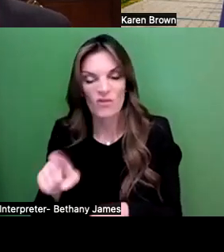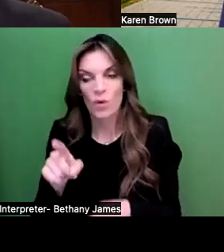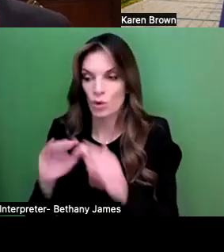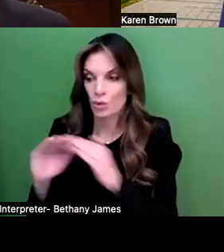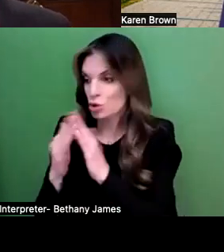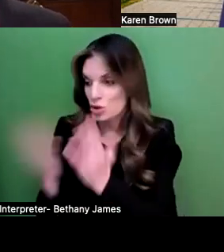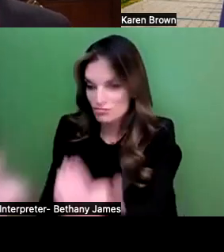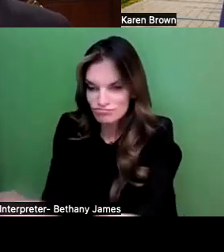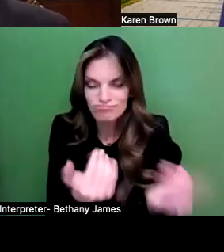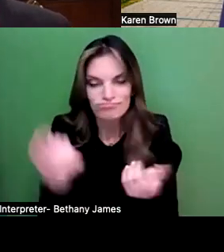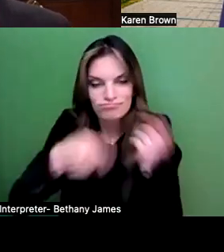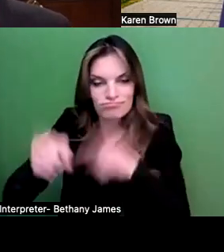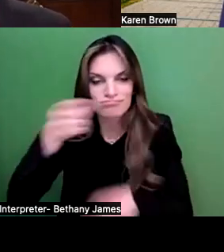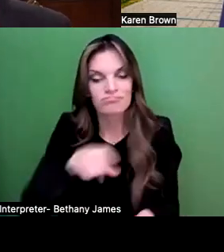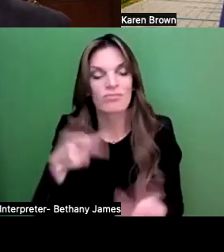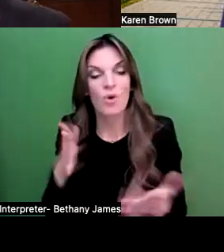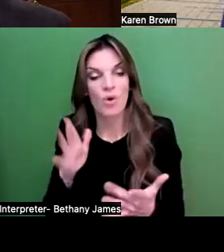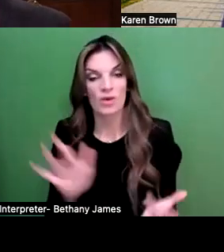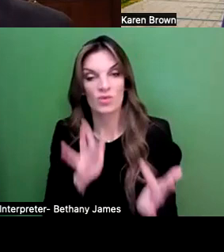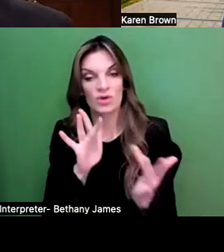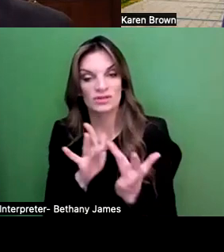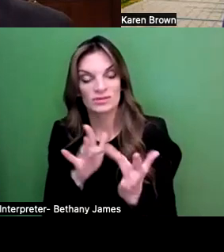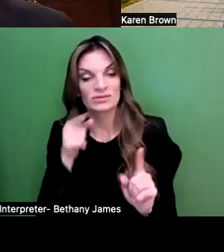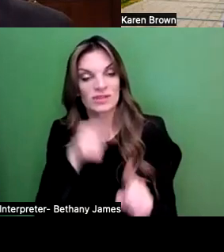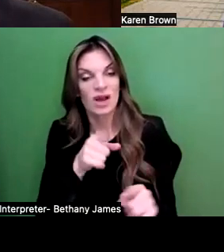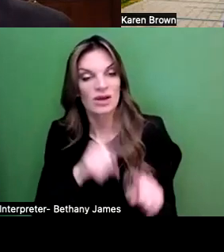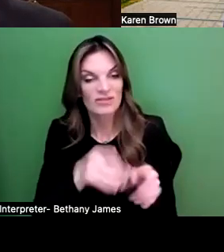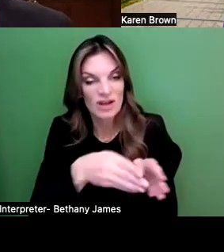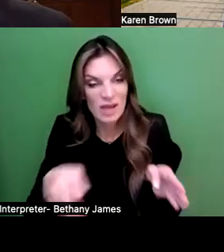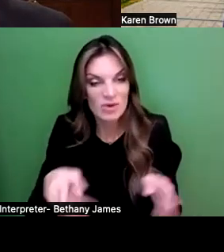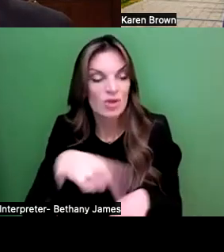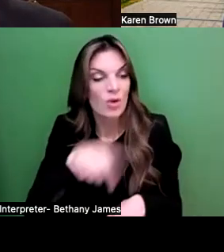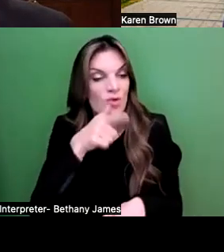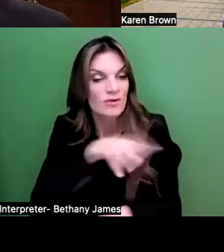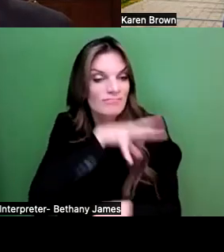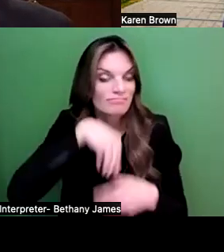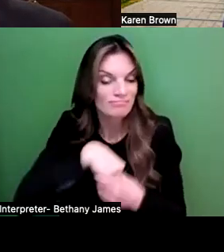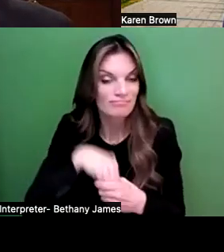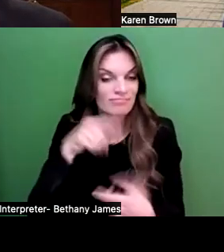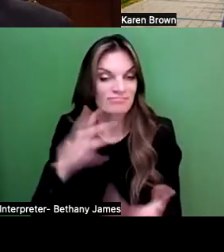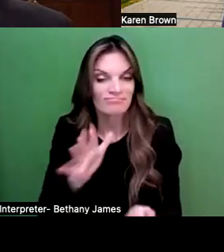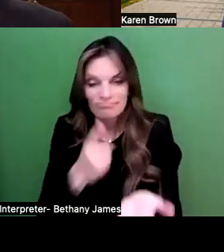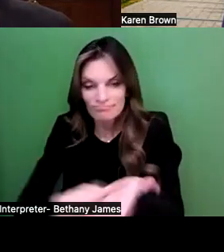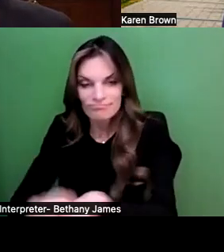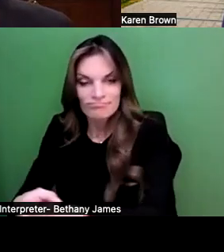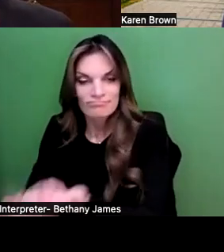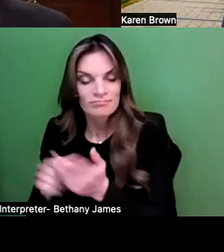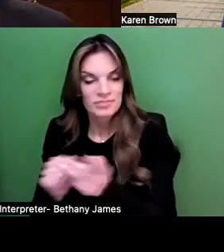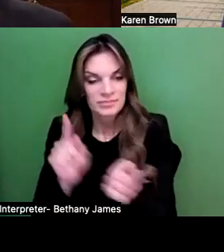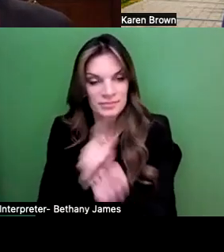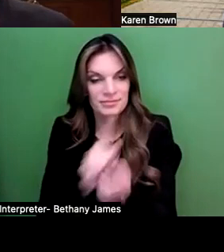he has reached out to the neighbors there, to the stakeholders there. He's had conversations.